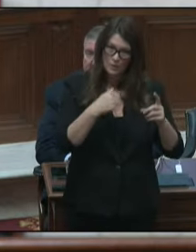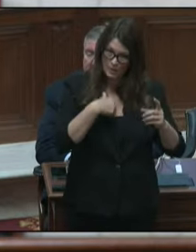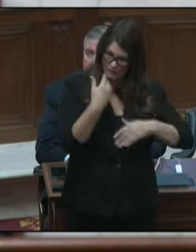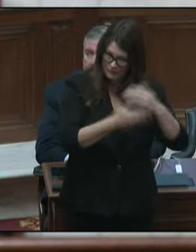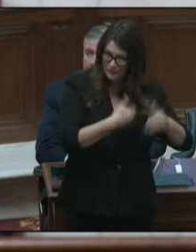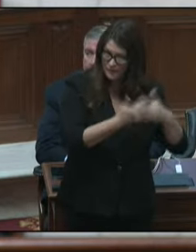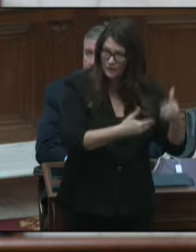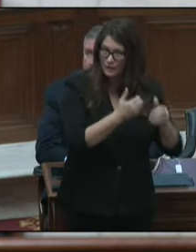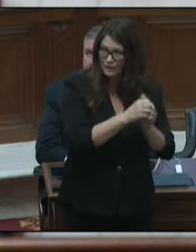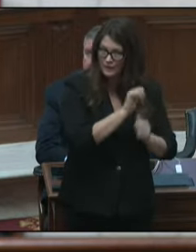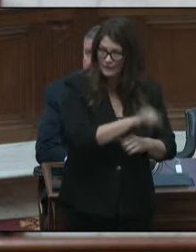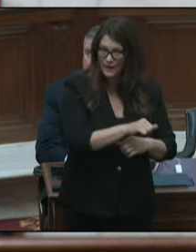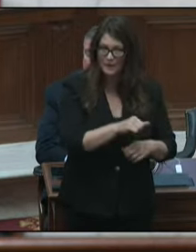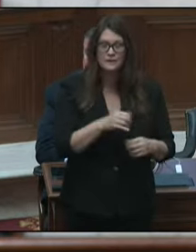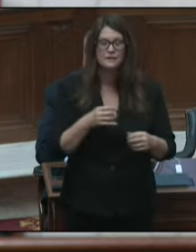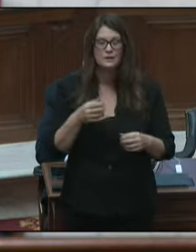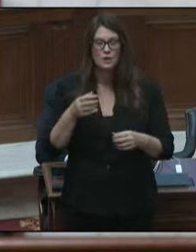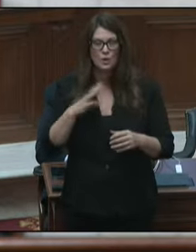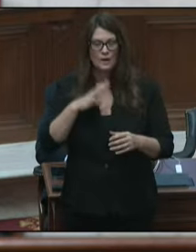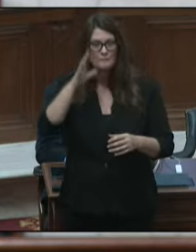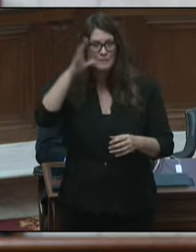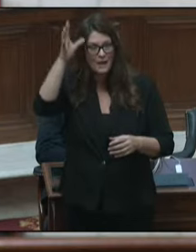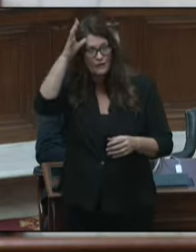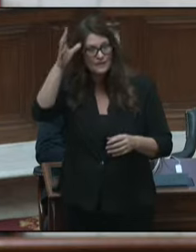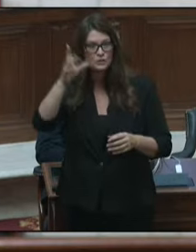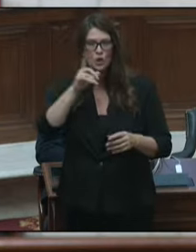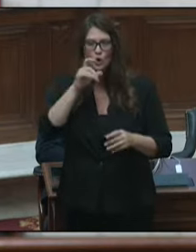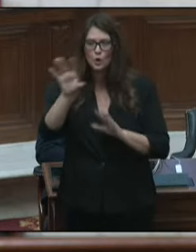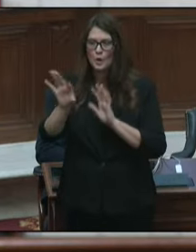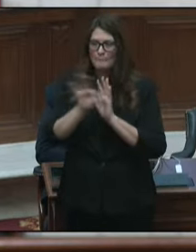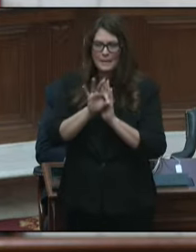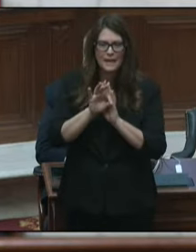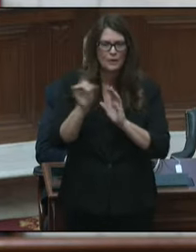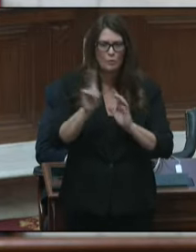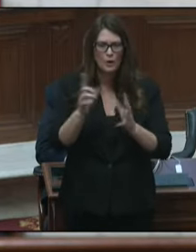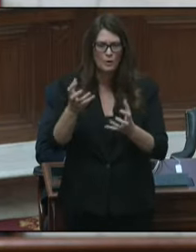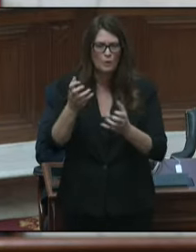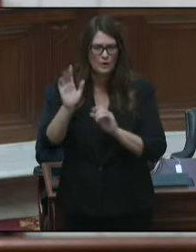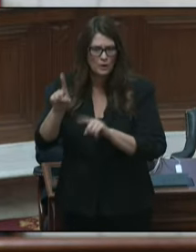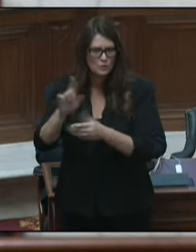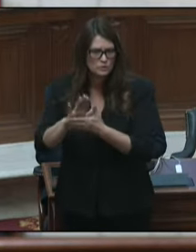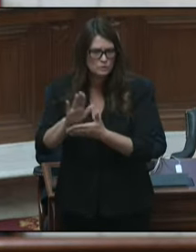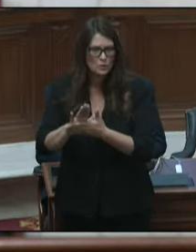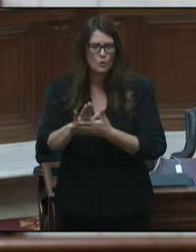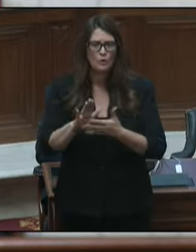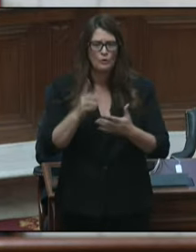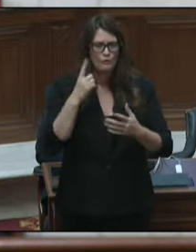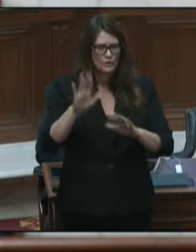to go. We've got parents now that can choose where they want to go and what they want to do.